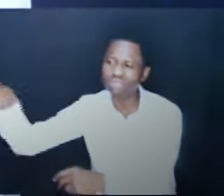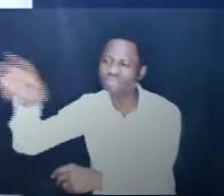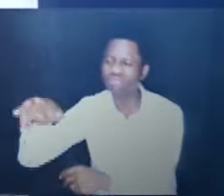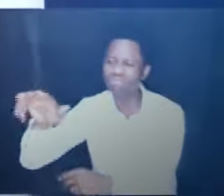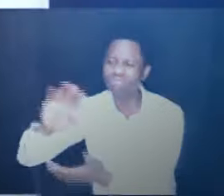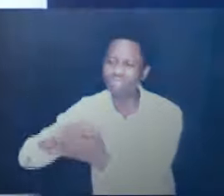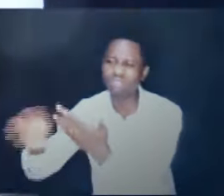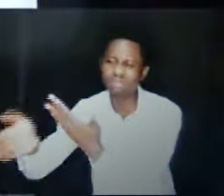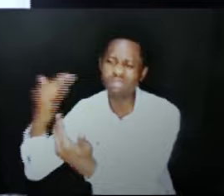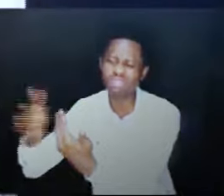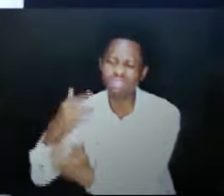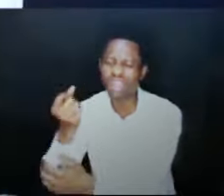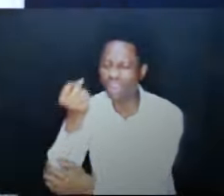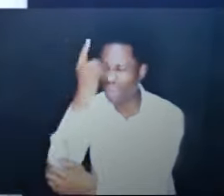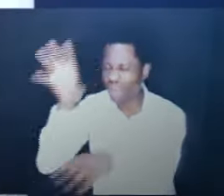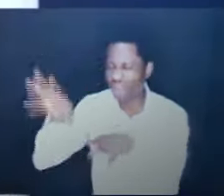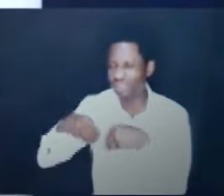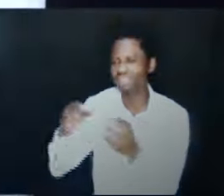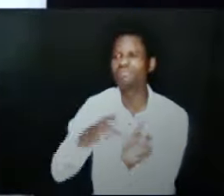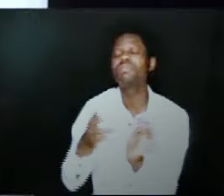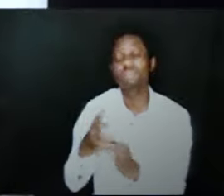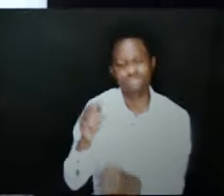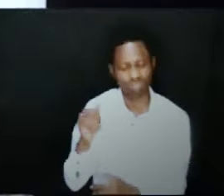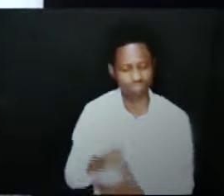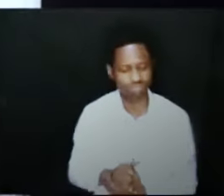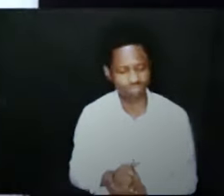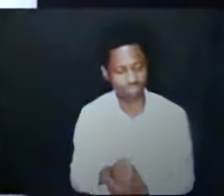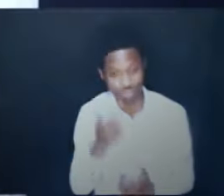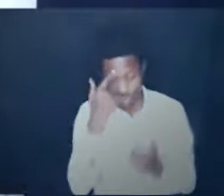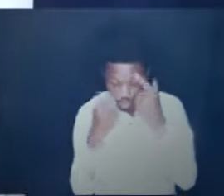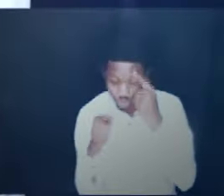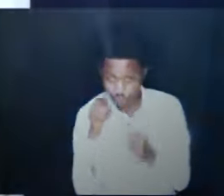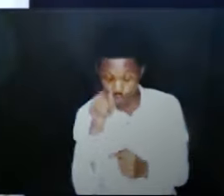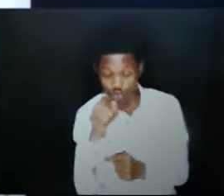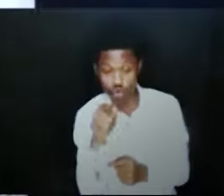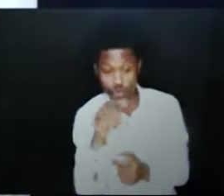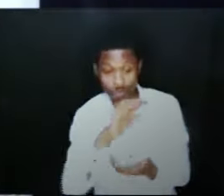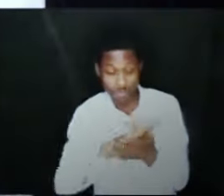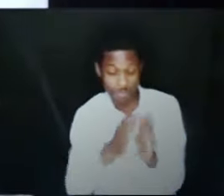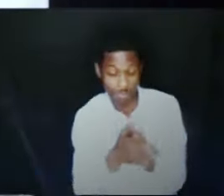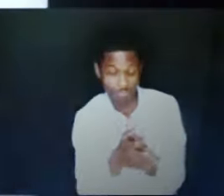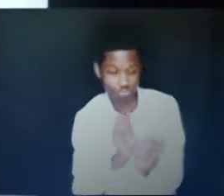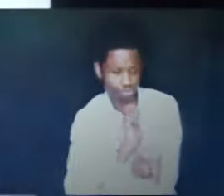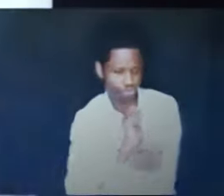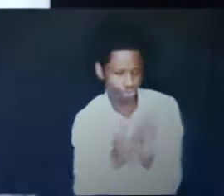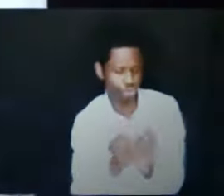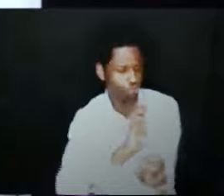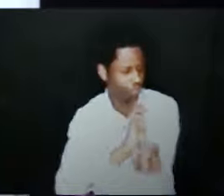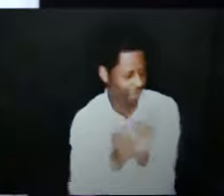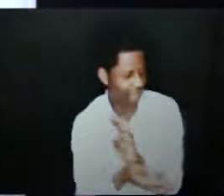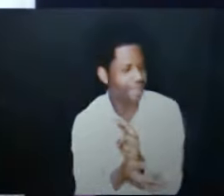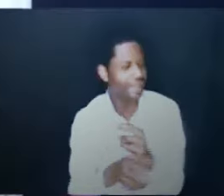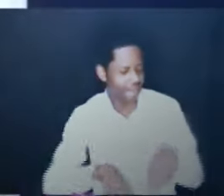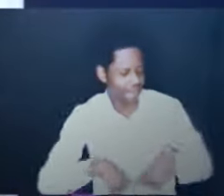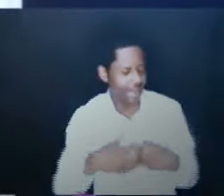one gives his life to Jesus and the person repents and he comes to faith, heaven rejoices. When this